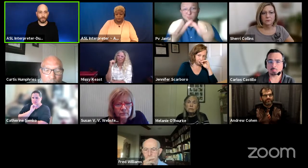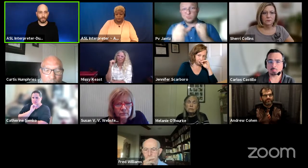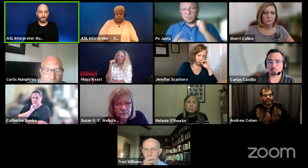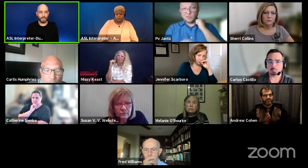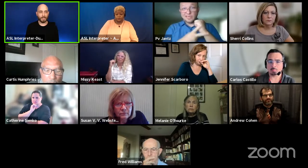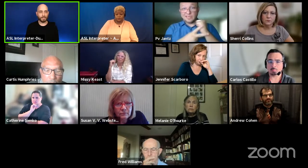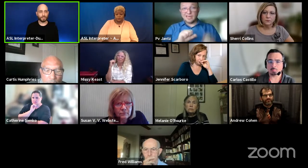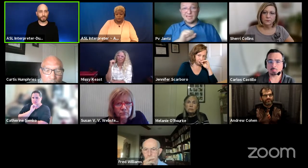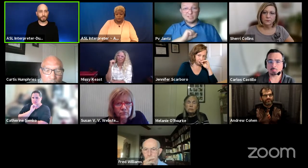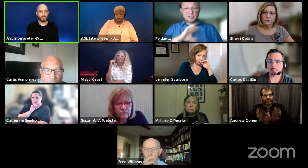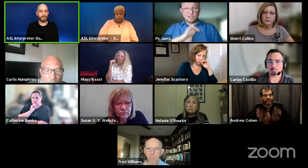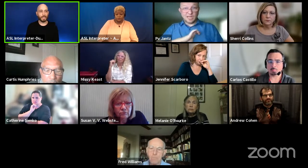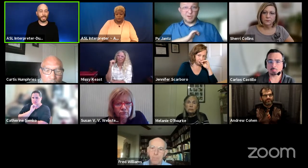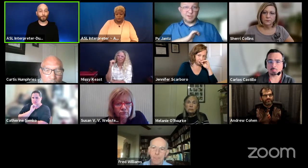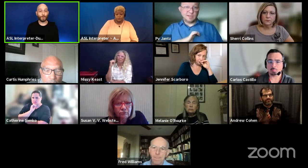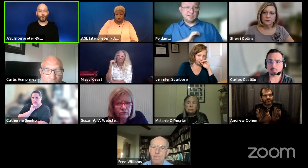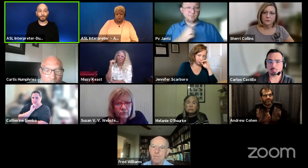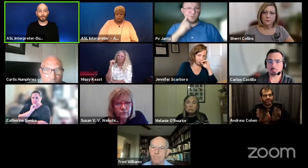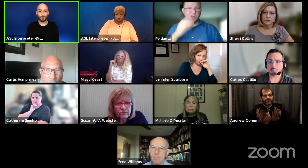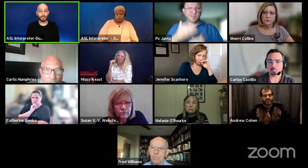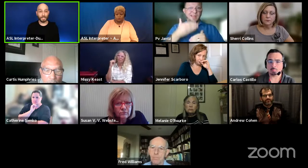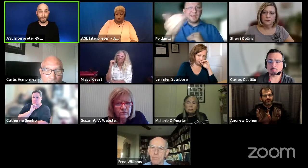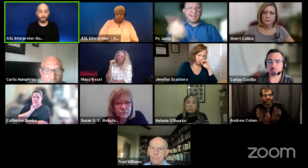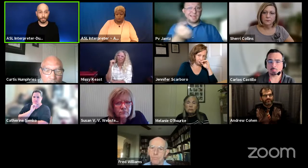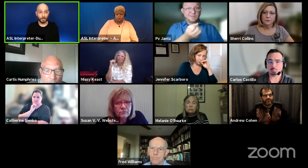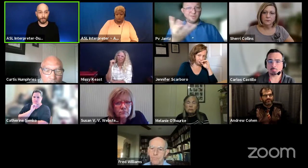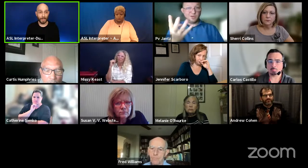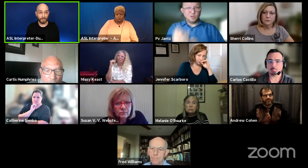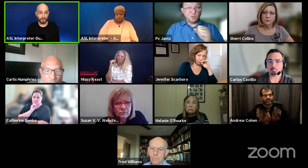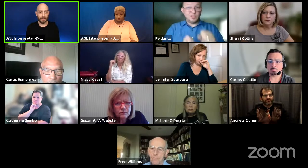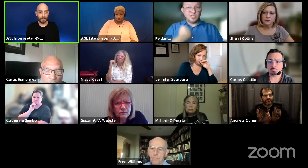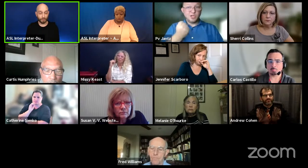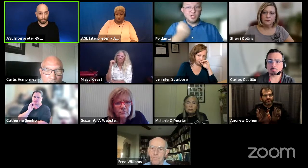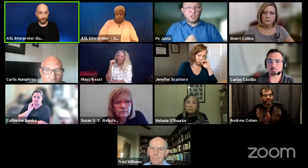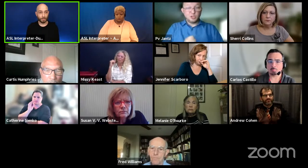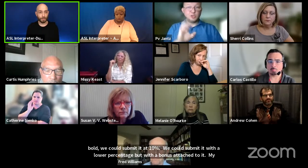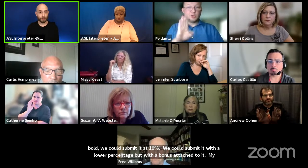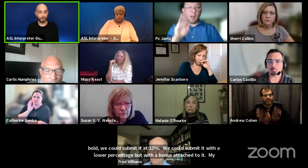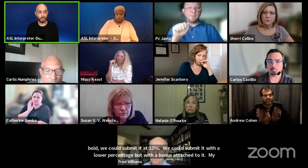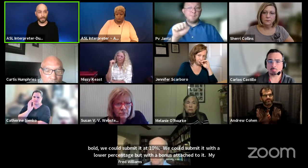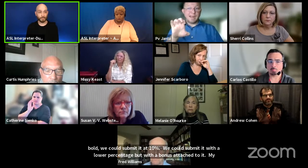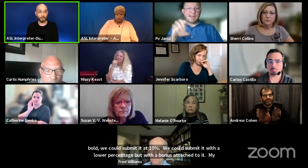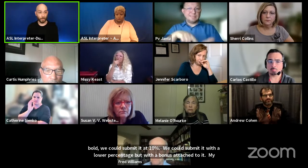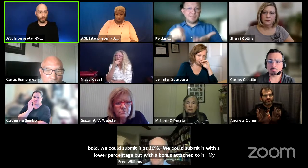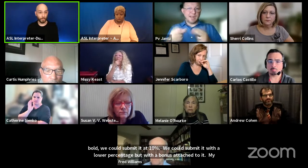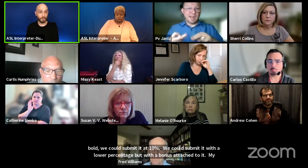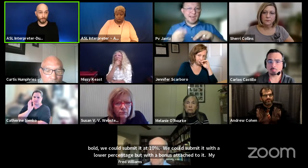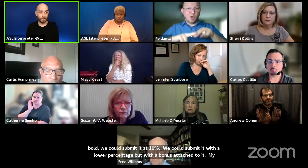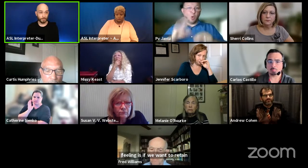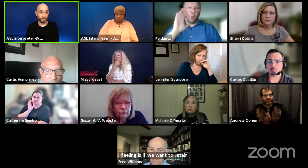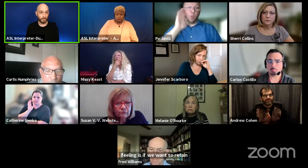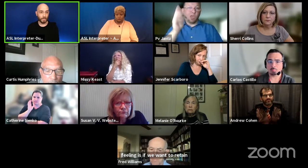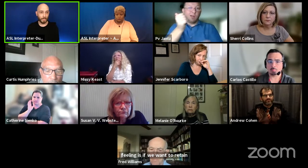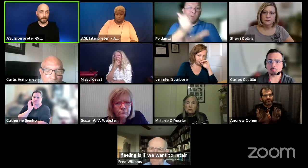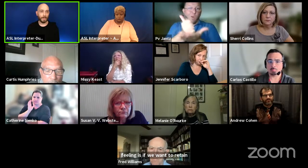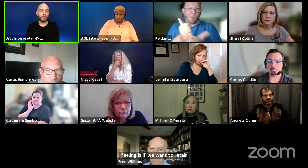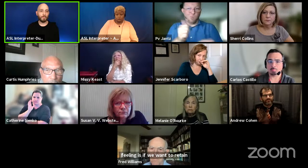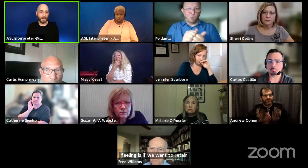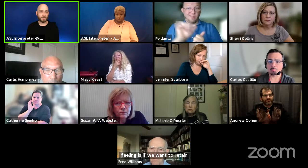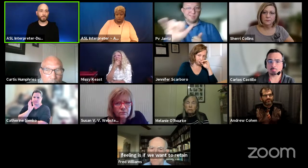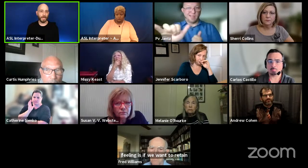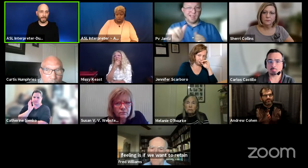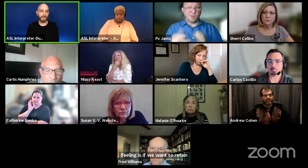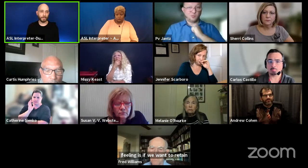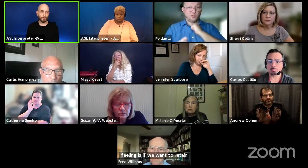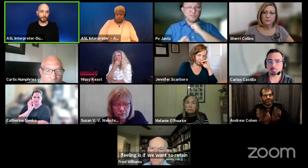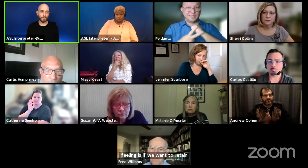My feeling is, if we want to retain Sherry as executive director for the next couple of years, a